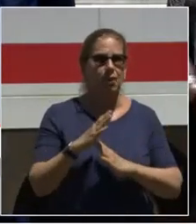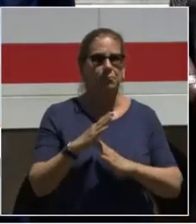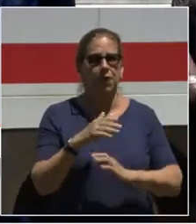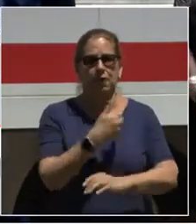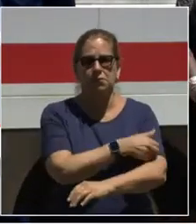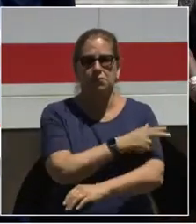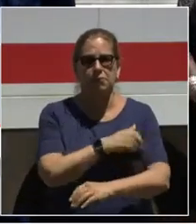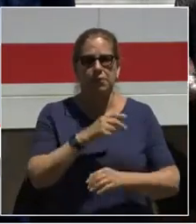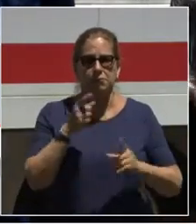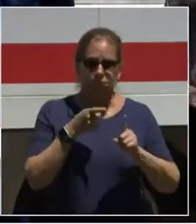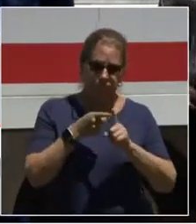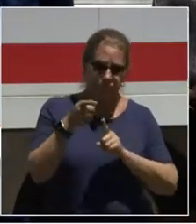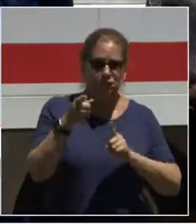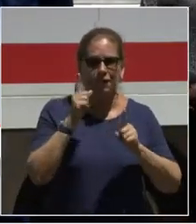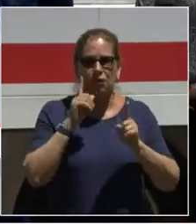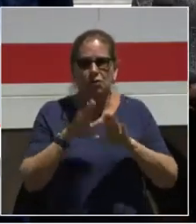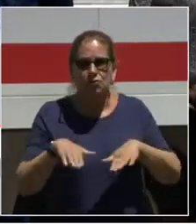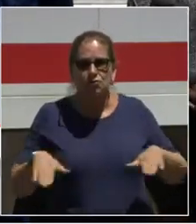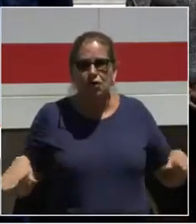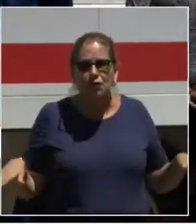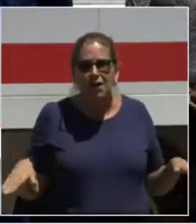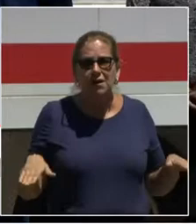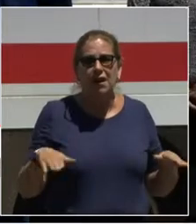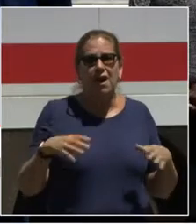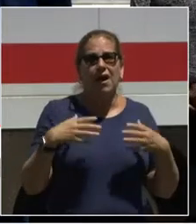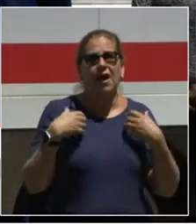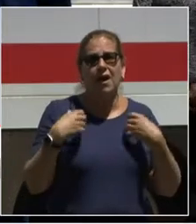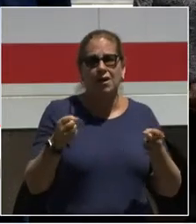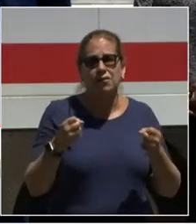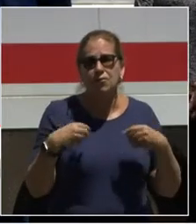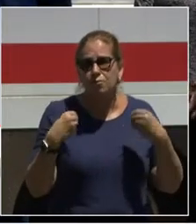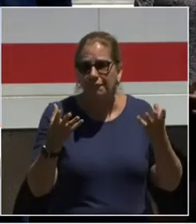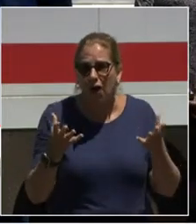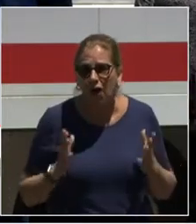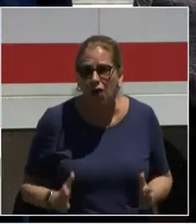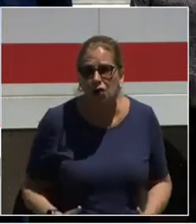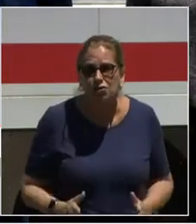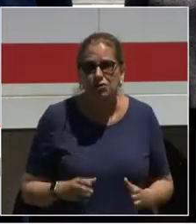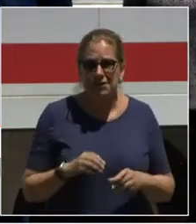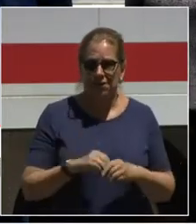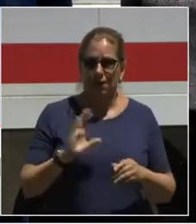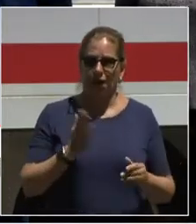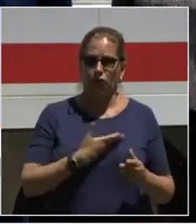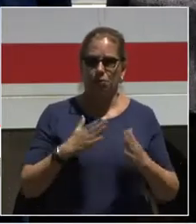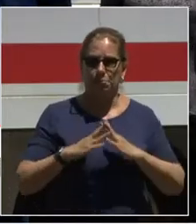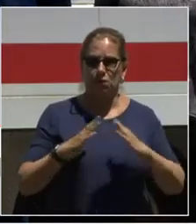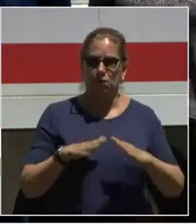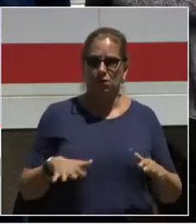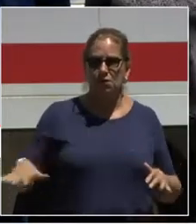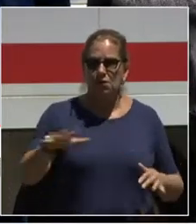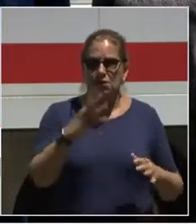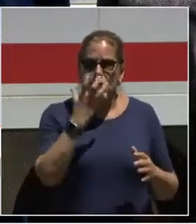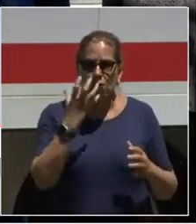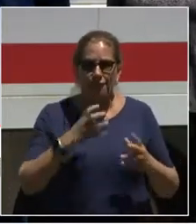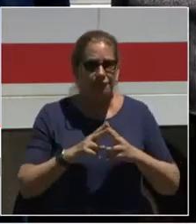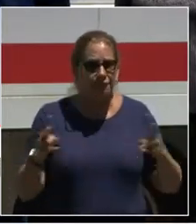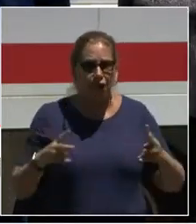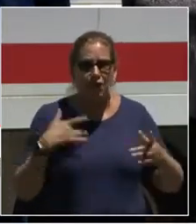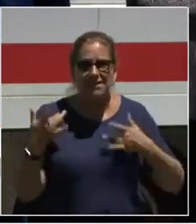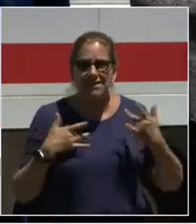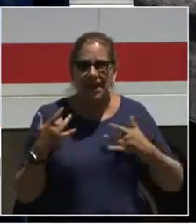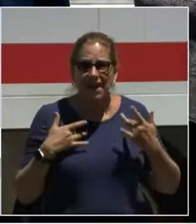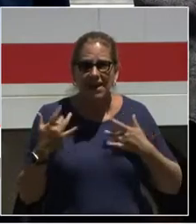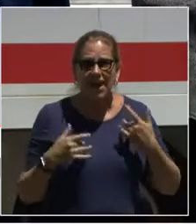but more than that, health providers in our community. So I am delighted to have you join us, and I'm glad you're thinking